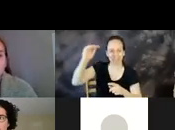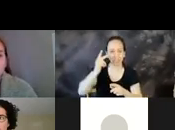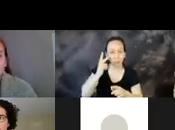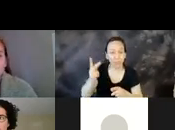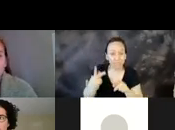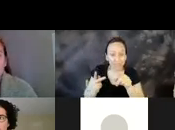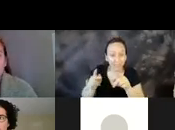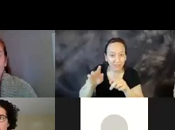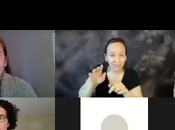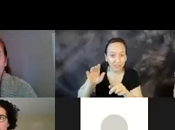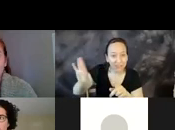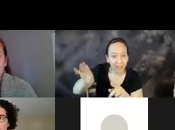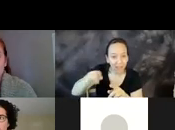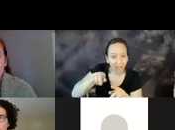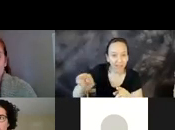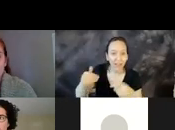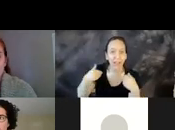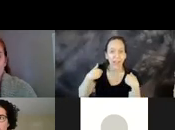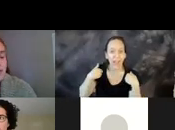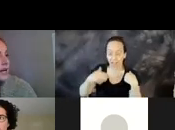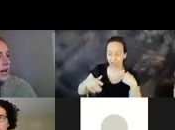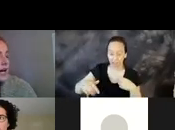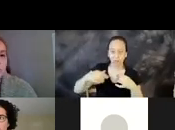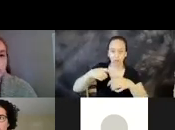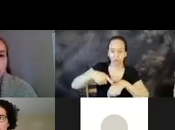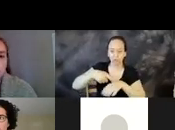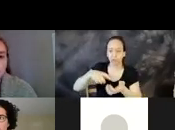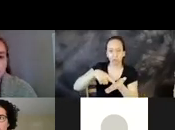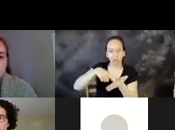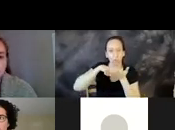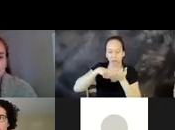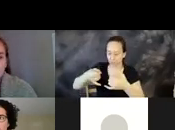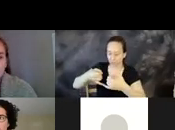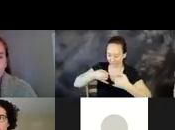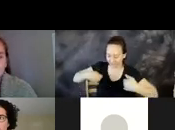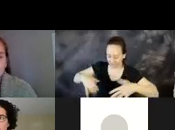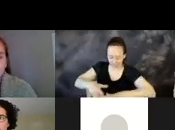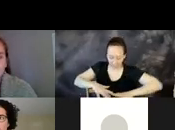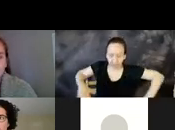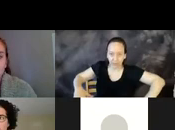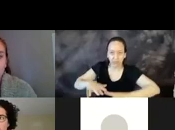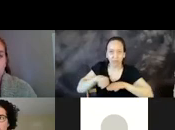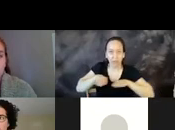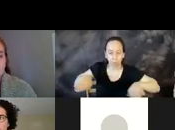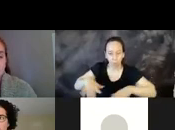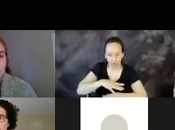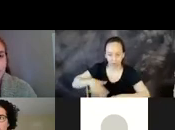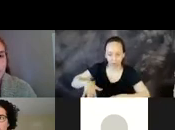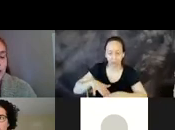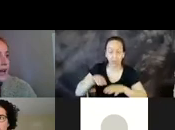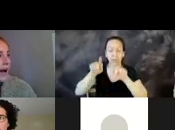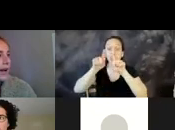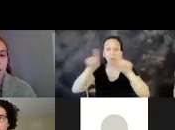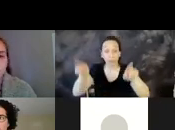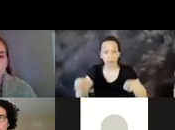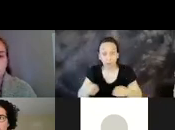and require having a minimum clear floor space in front. With regards to the display design and screen, we implemented an option